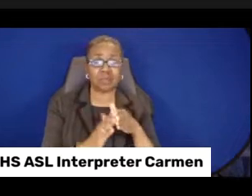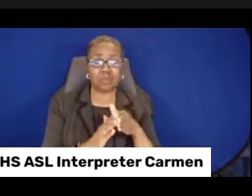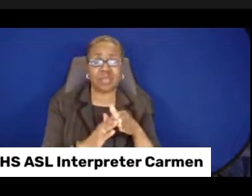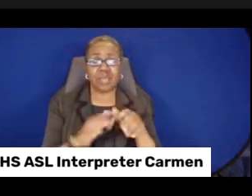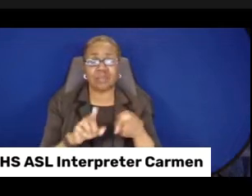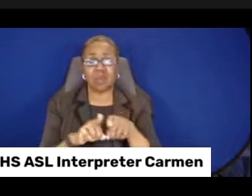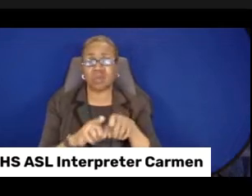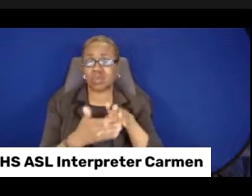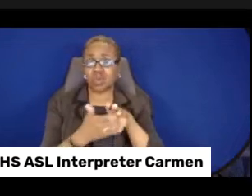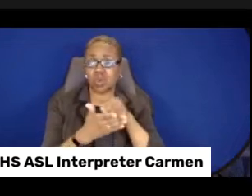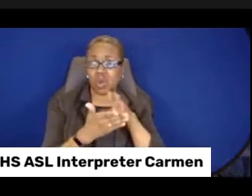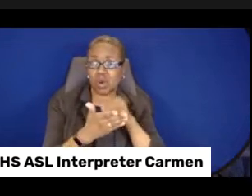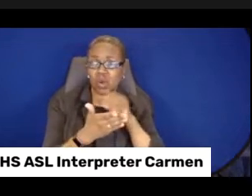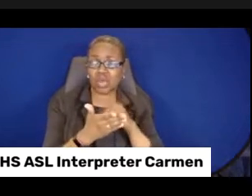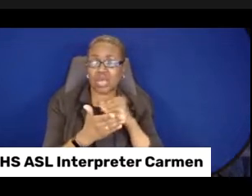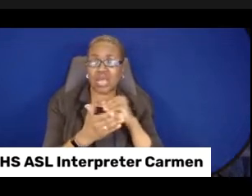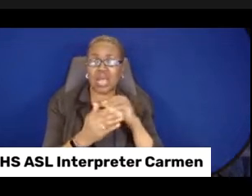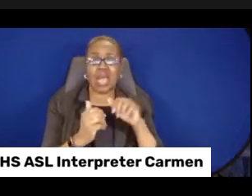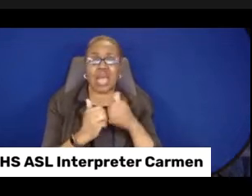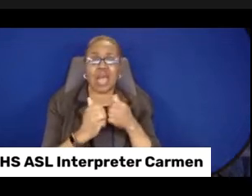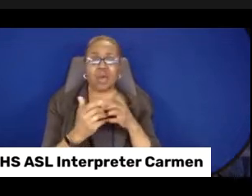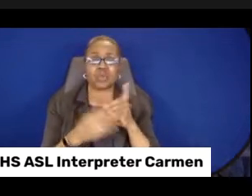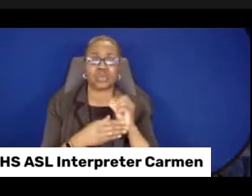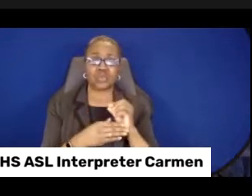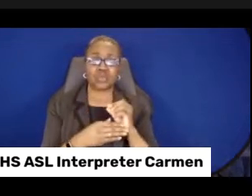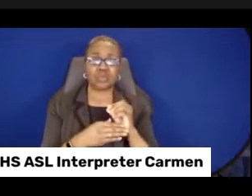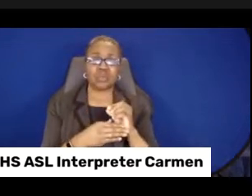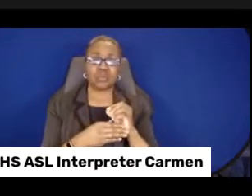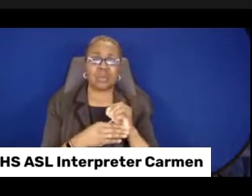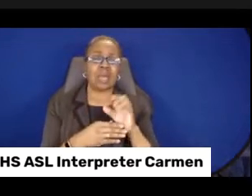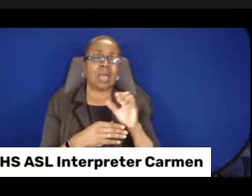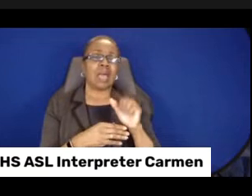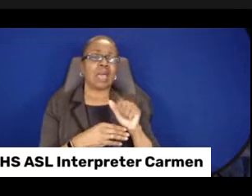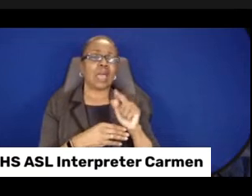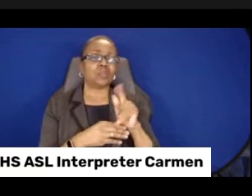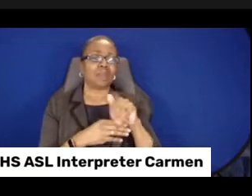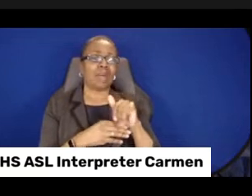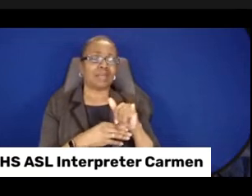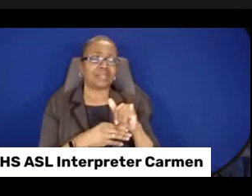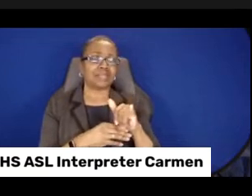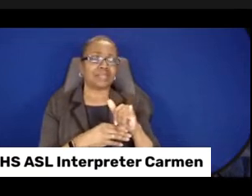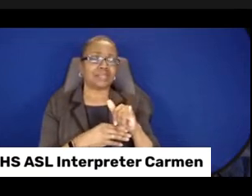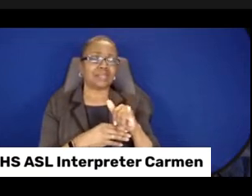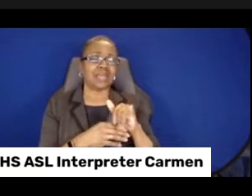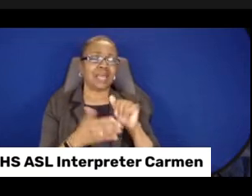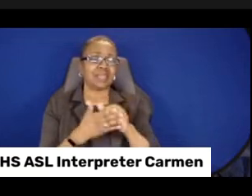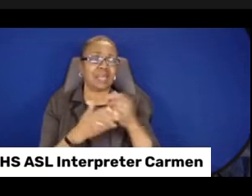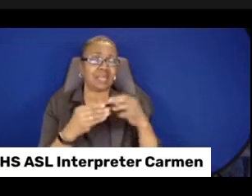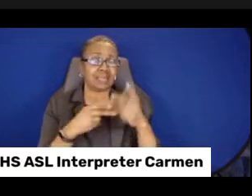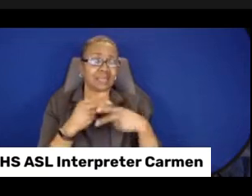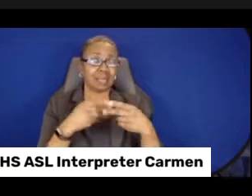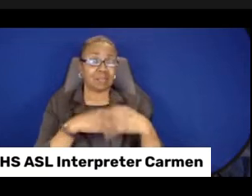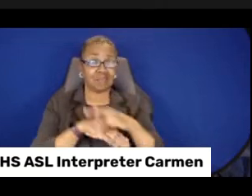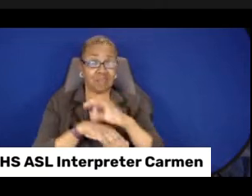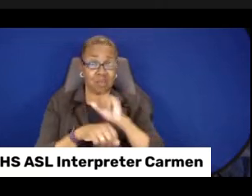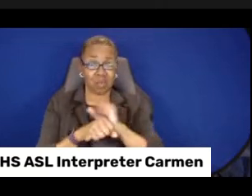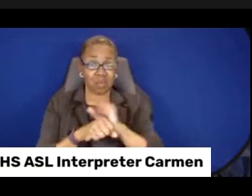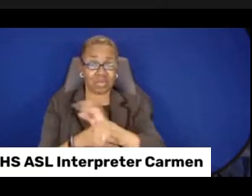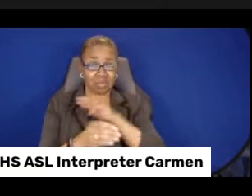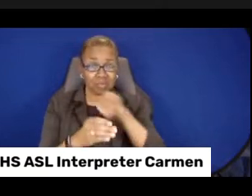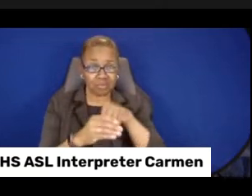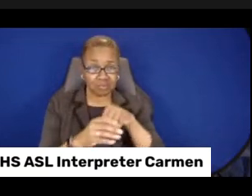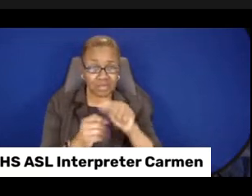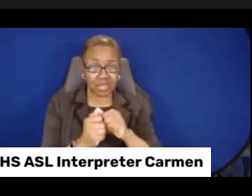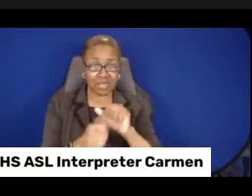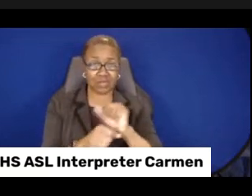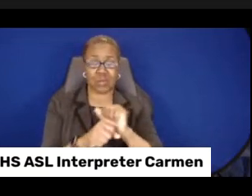also learning how to do anthropological field work as they participate in this